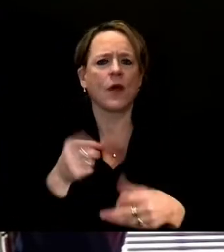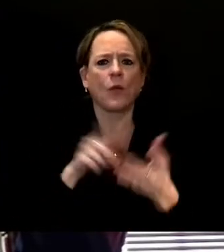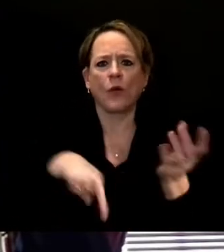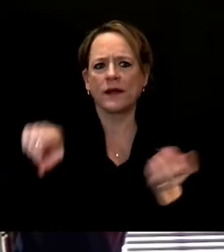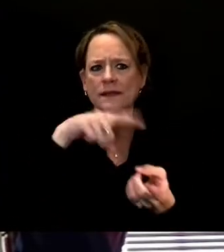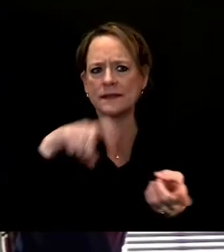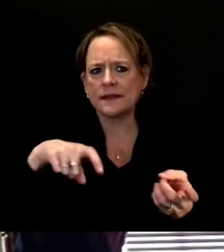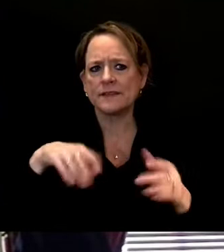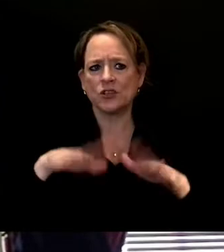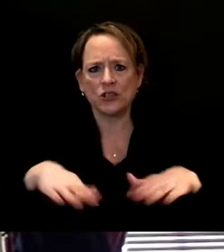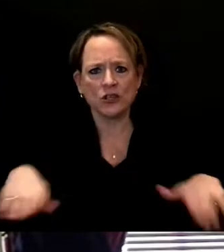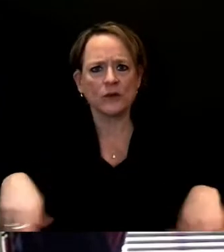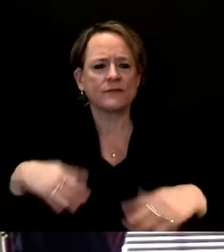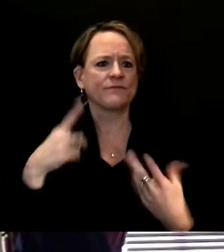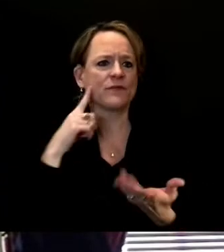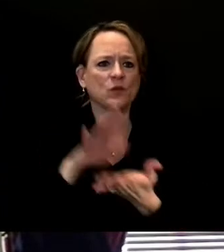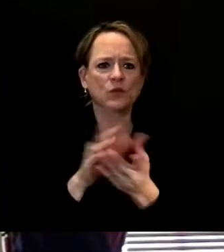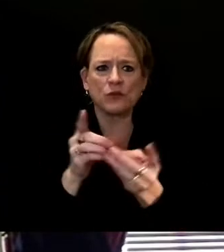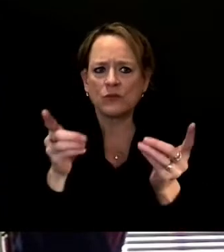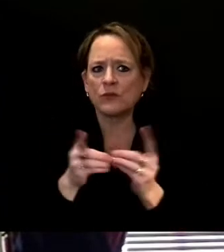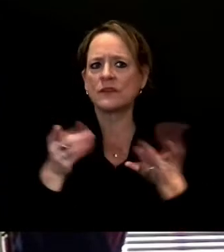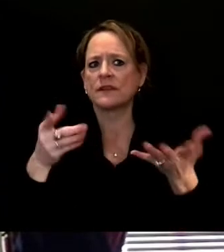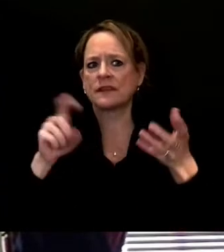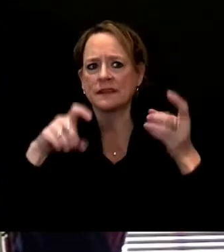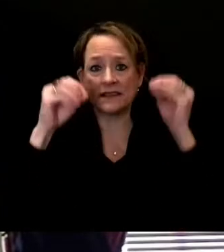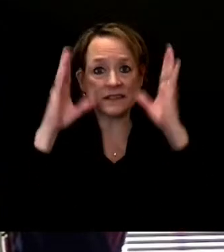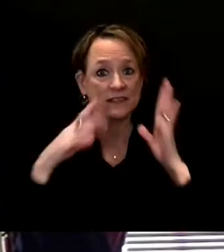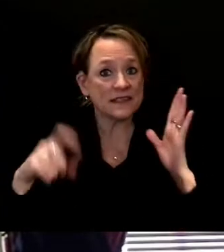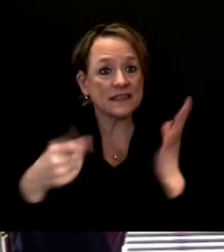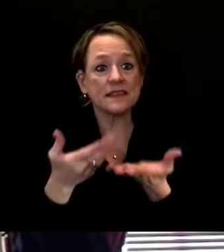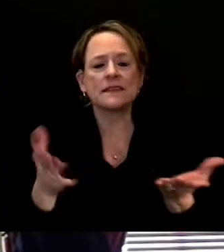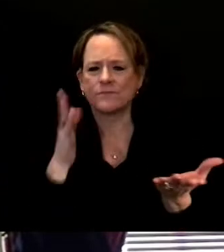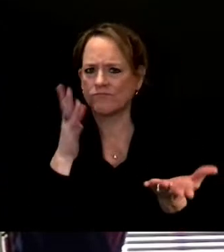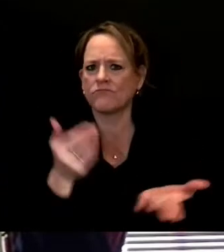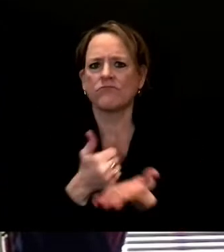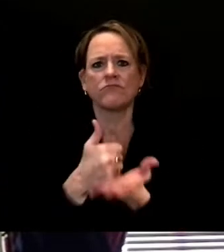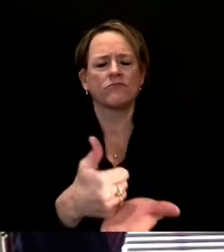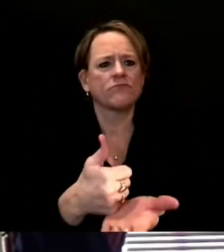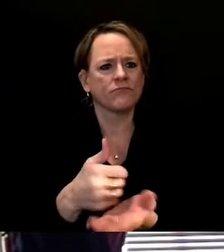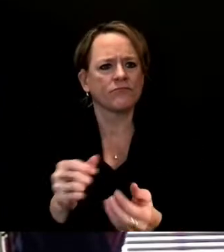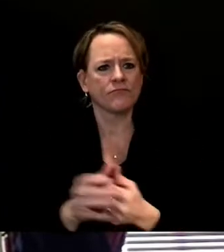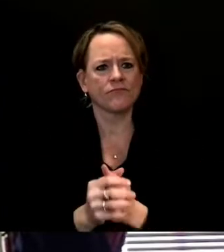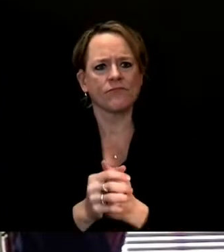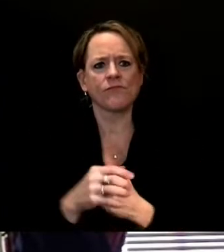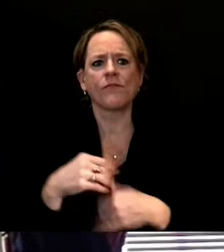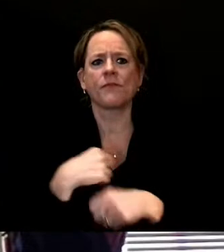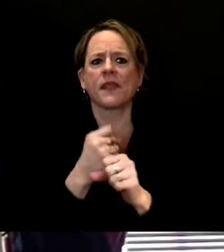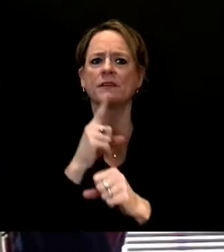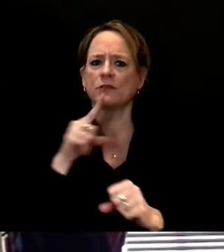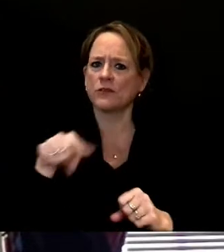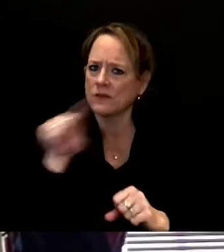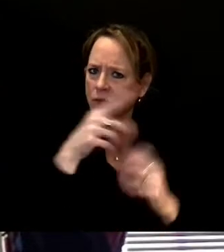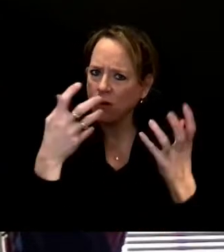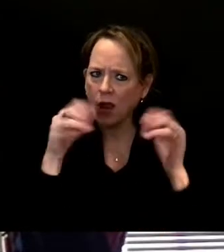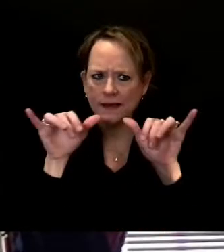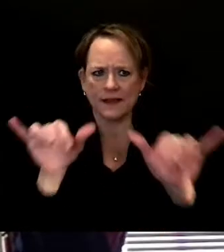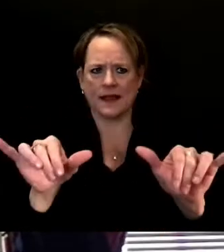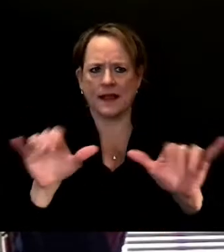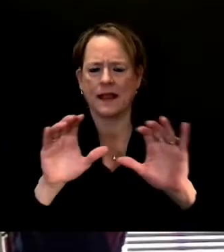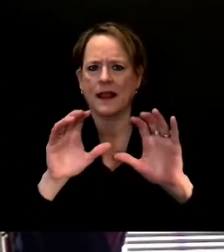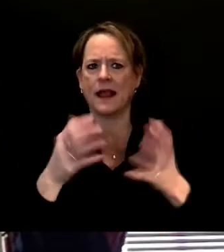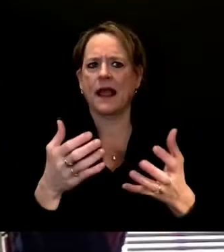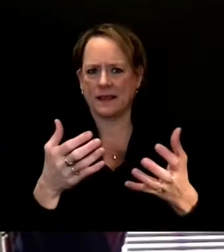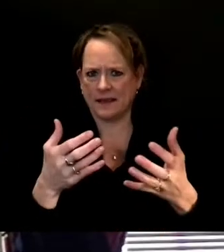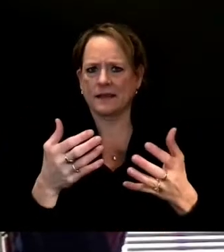make sure that they can keep students and educators in the classroom, a priority we all share. We've been working with